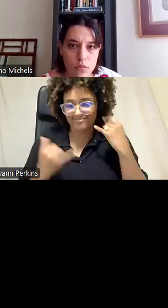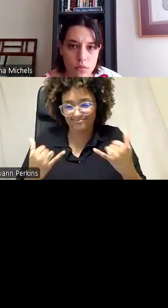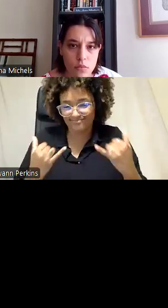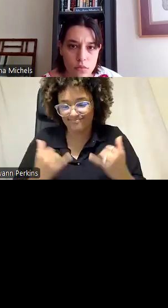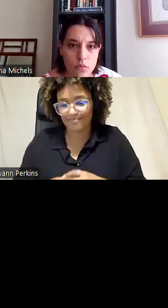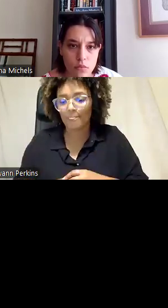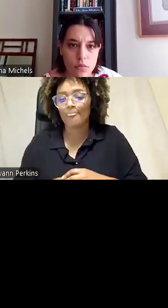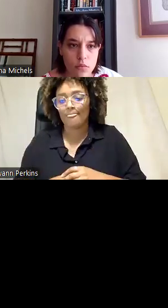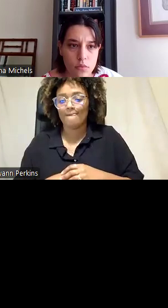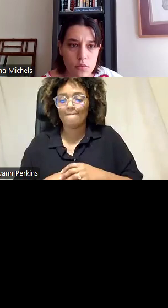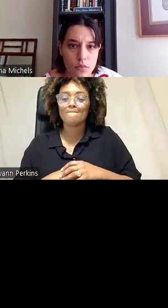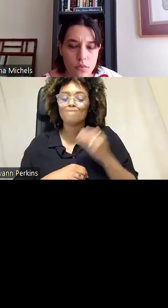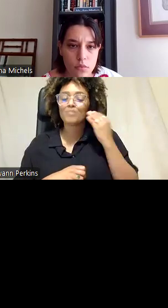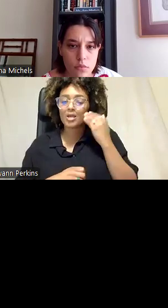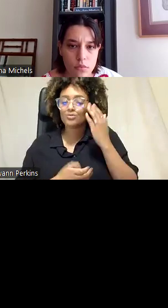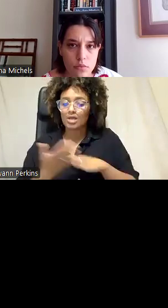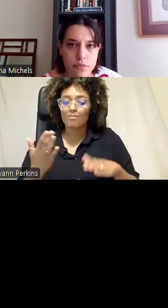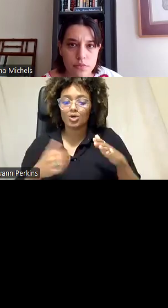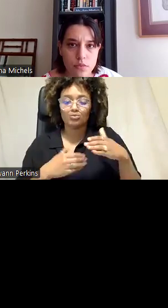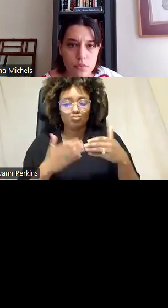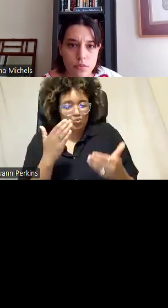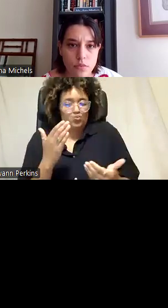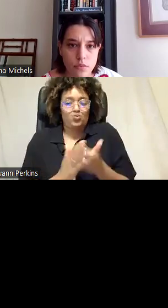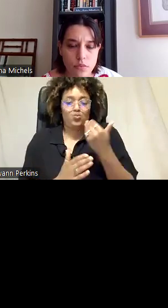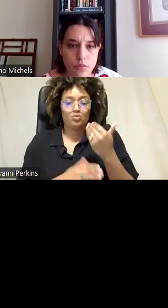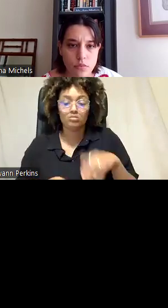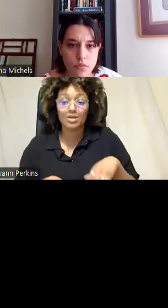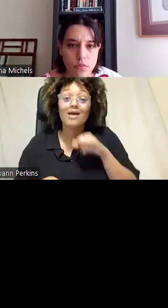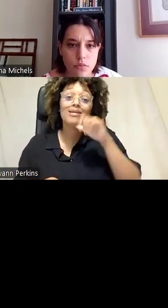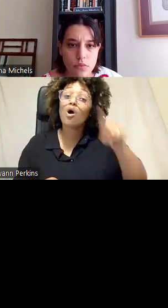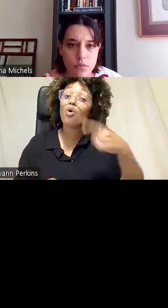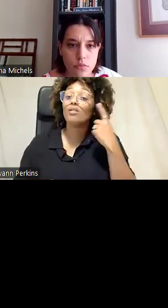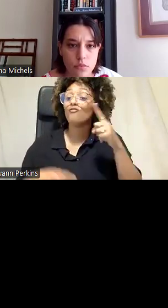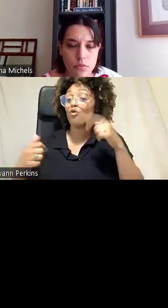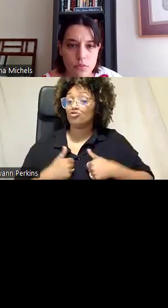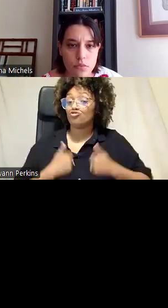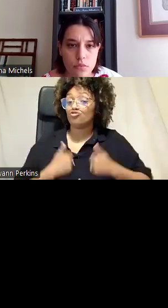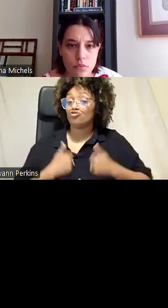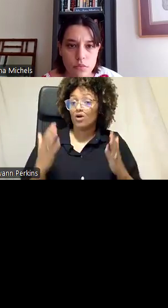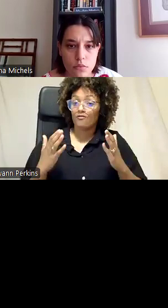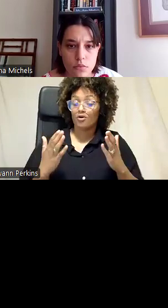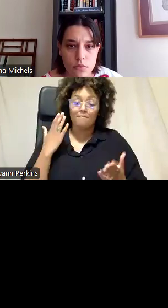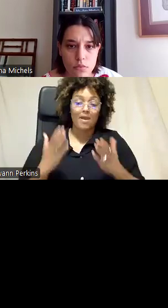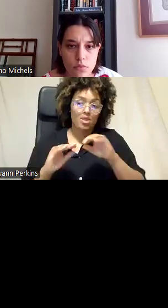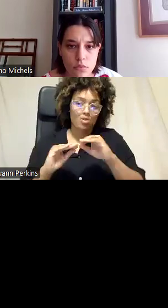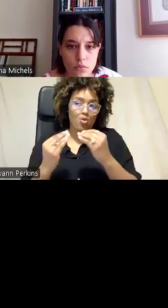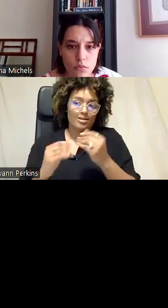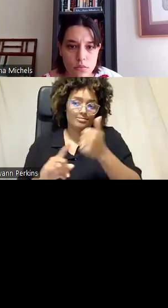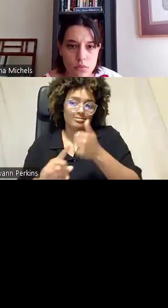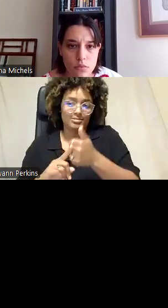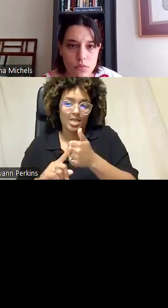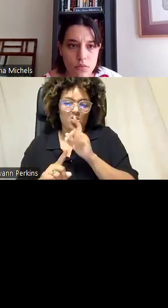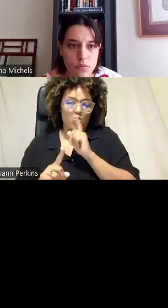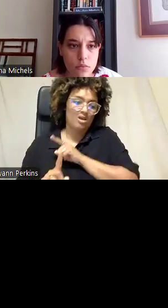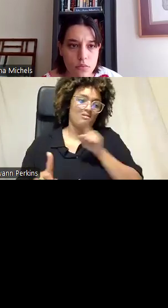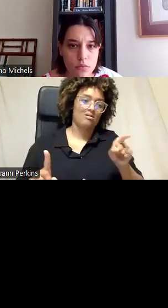are relatively new. And sometimes they don't have to be for a survivor. It might be an organization. And this speaks to Anna's point about thinking